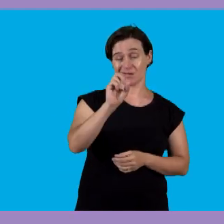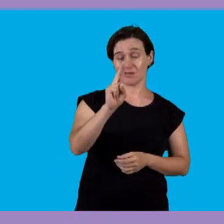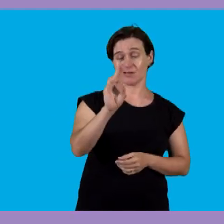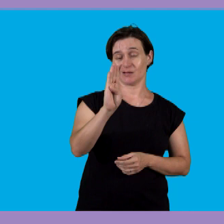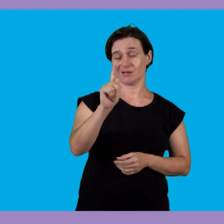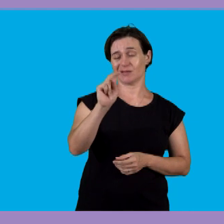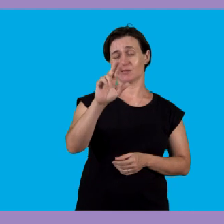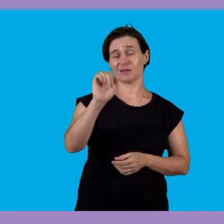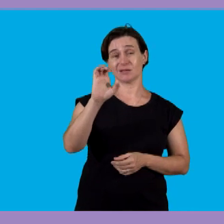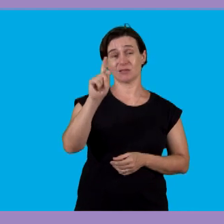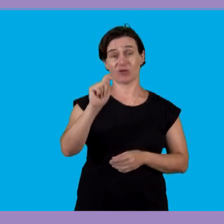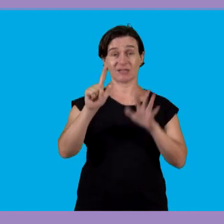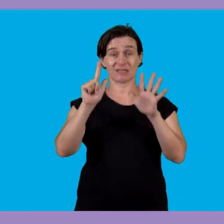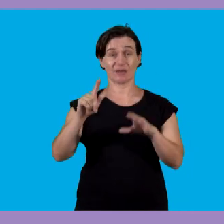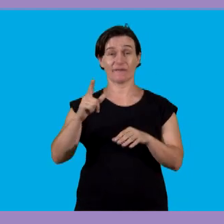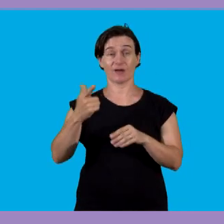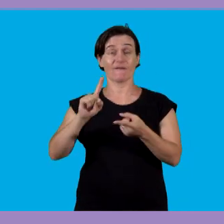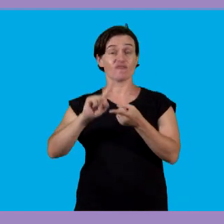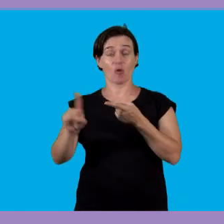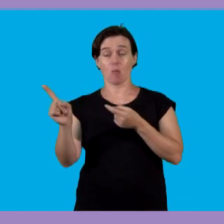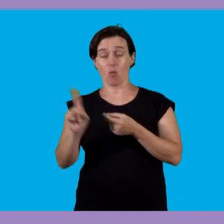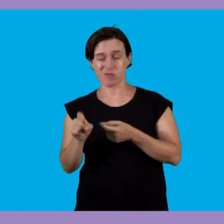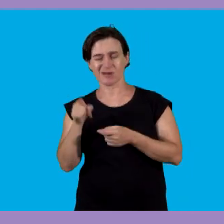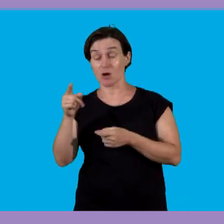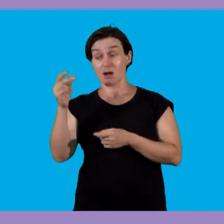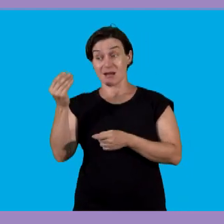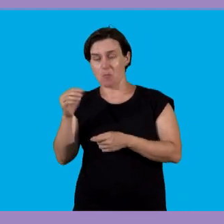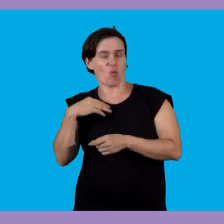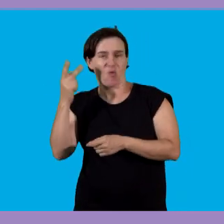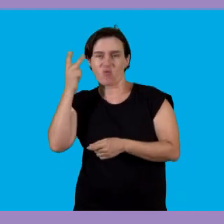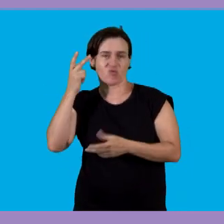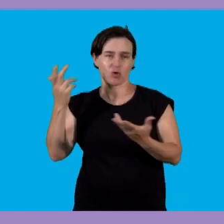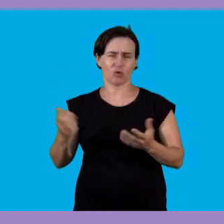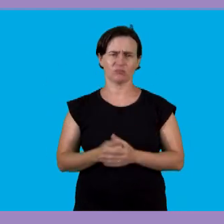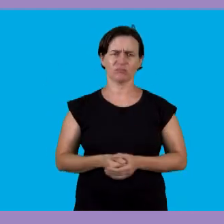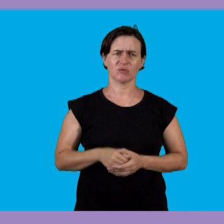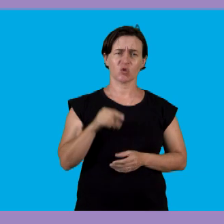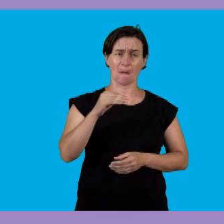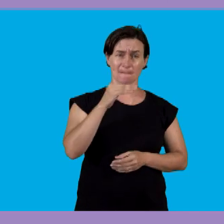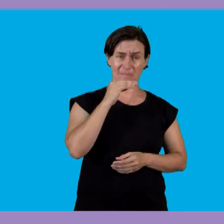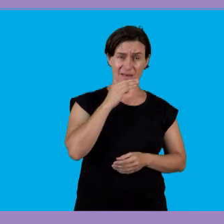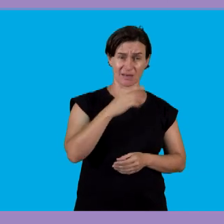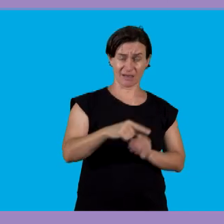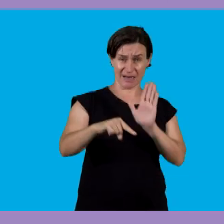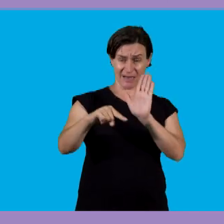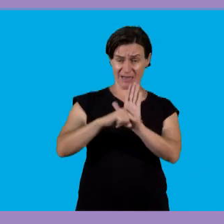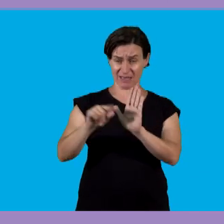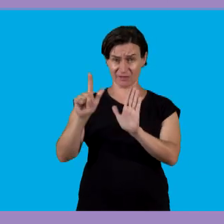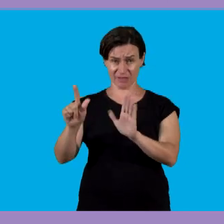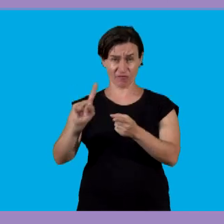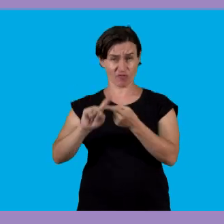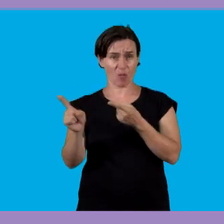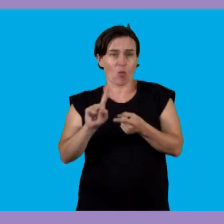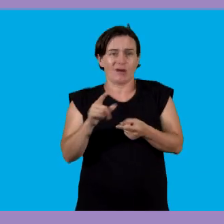7 from an unknown number. So we are subtracting 7, and where are we subtracting the 7? From